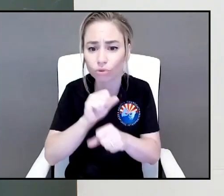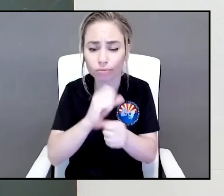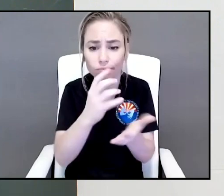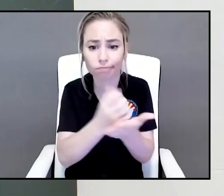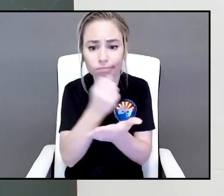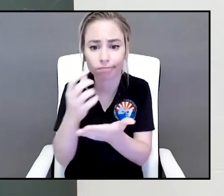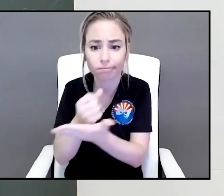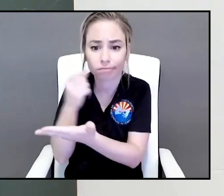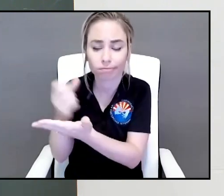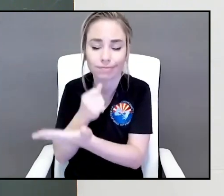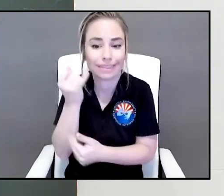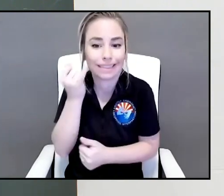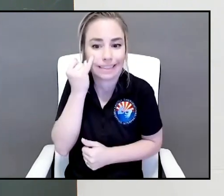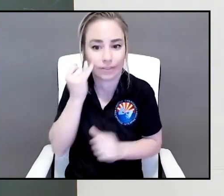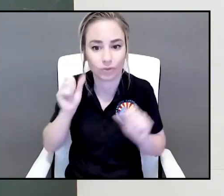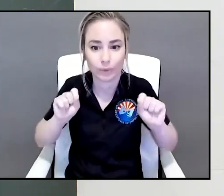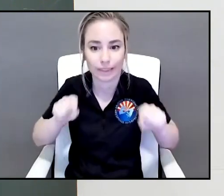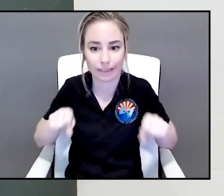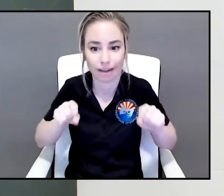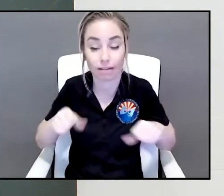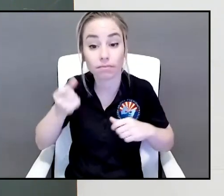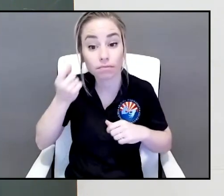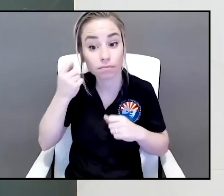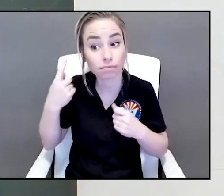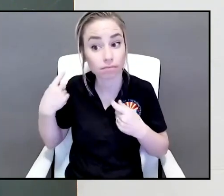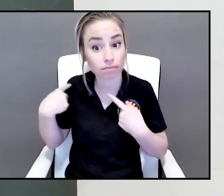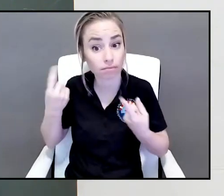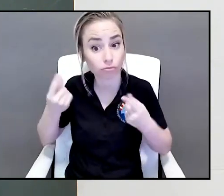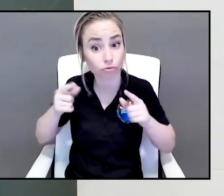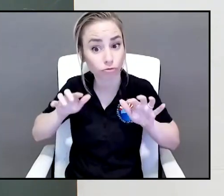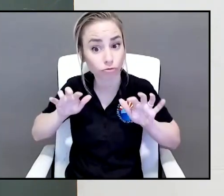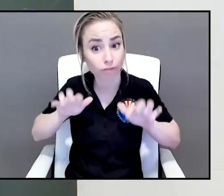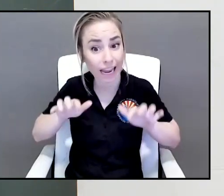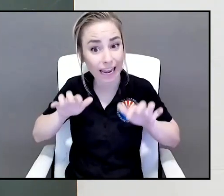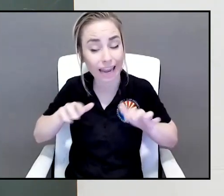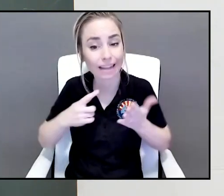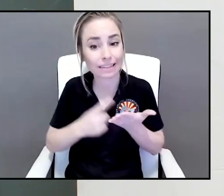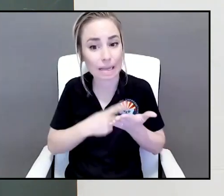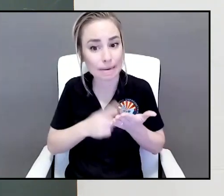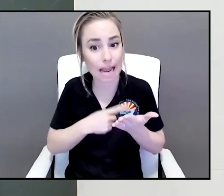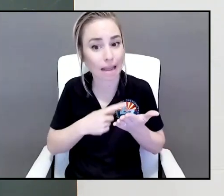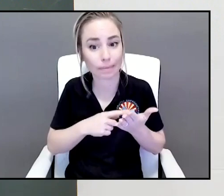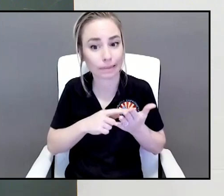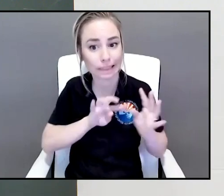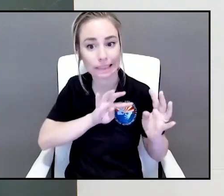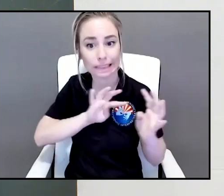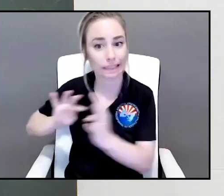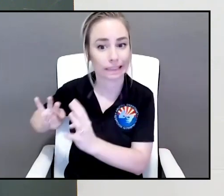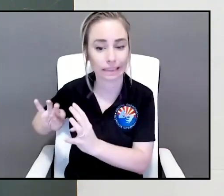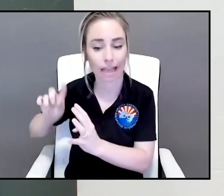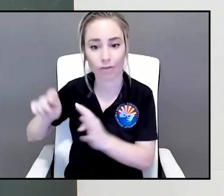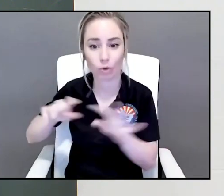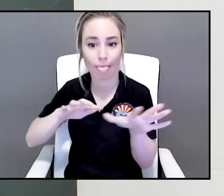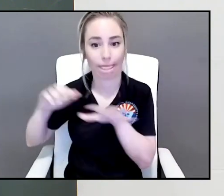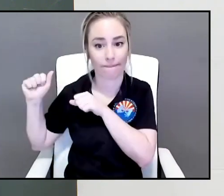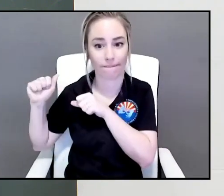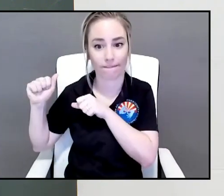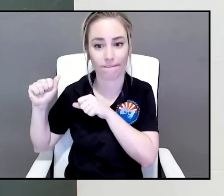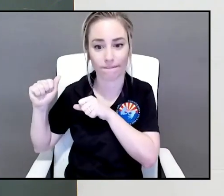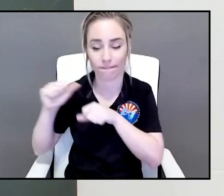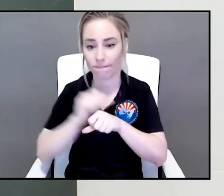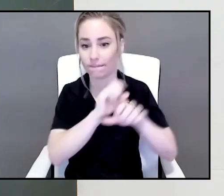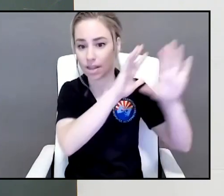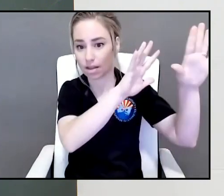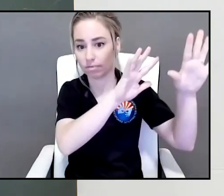the amount of rain that we've been receiving, we get ran off the hill fairly regularly in the last 2 or 3